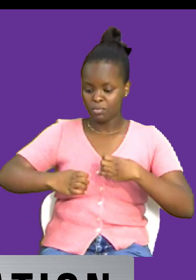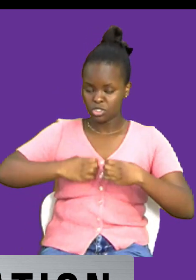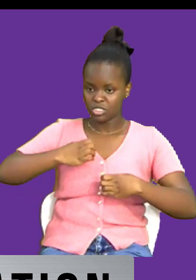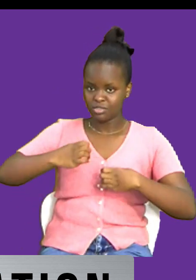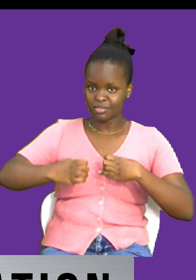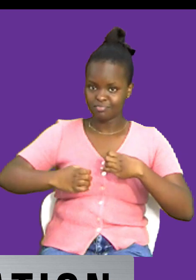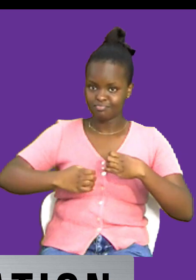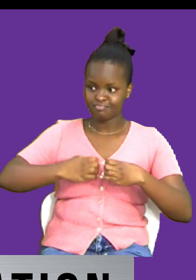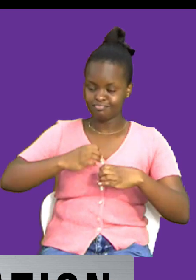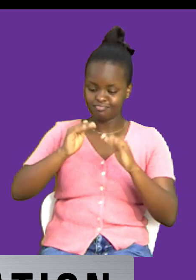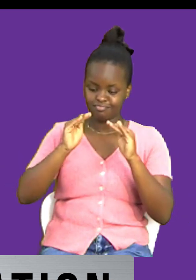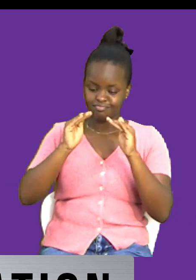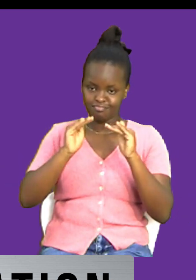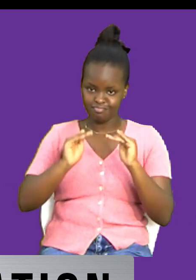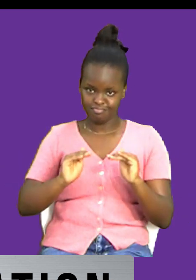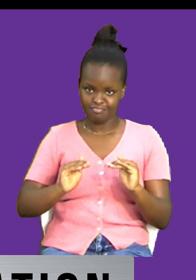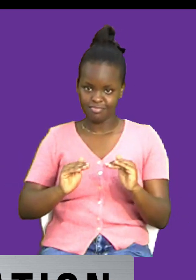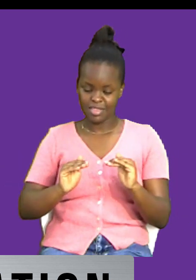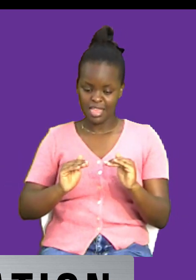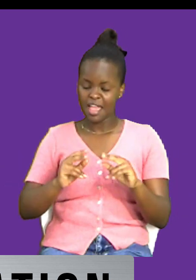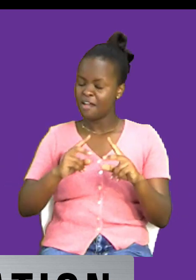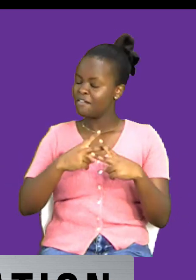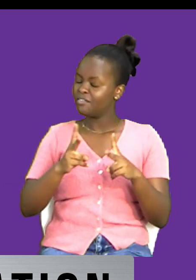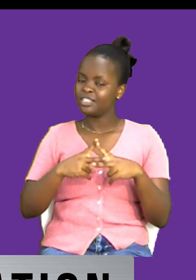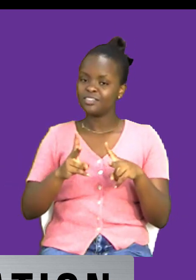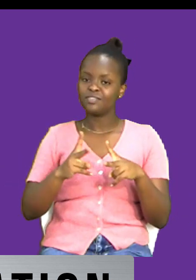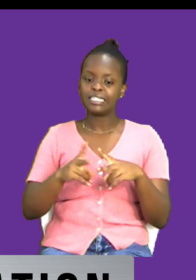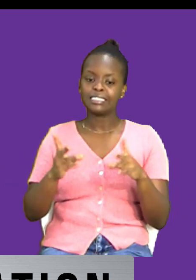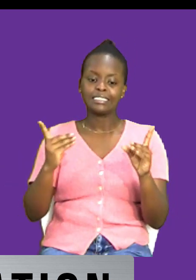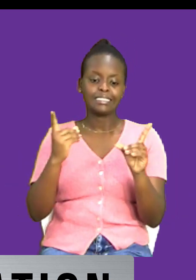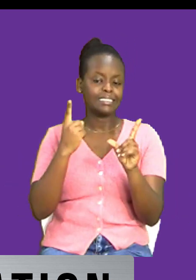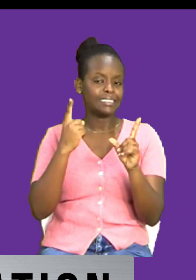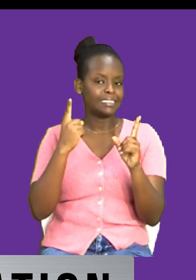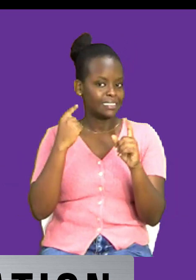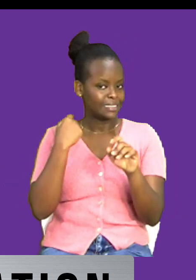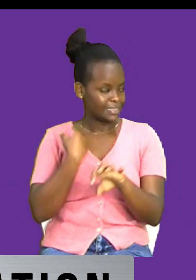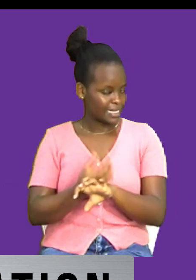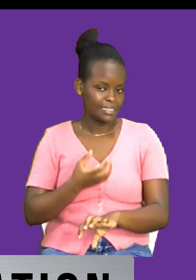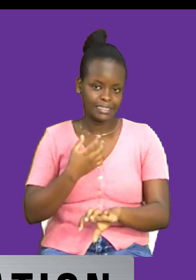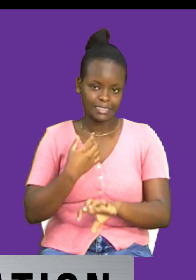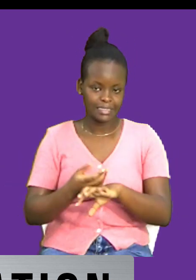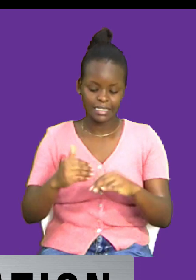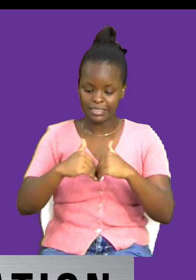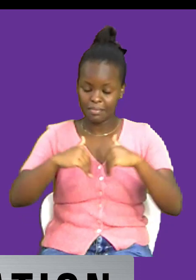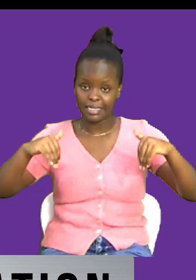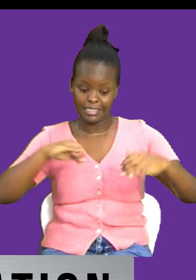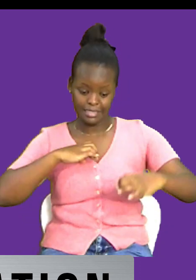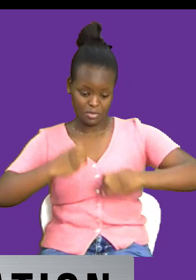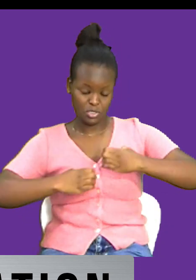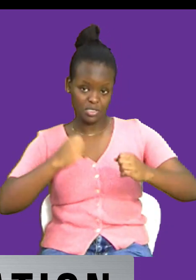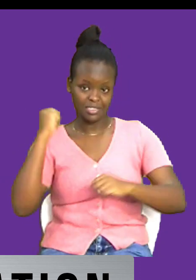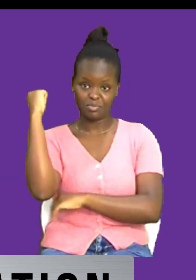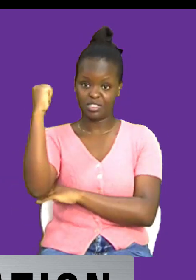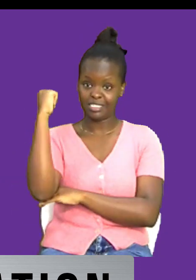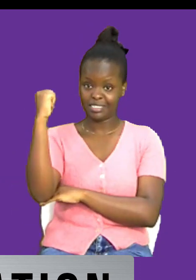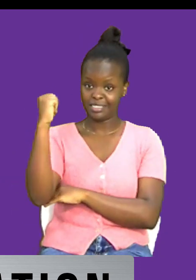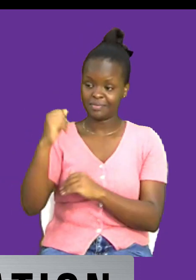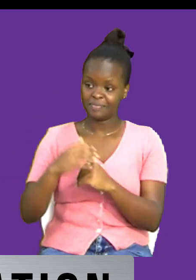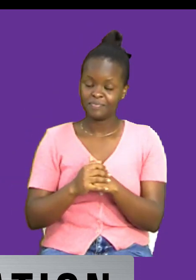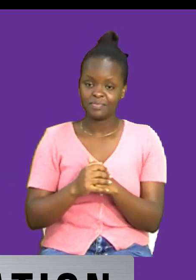Emotions toned down. It's very difficult to separate emotions and politics, I realize. But we need help here. What do we